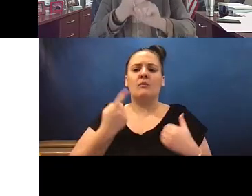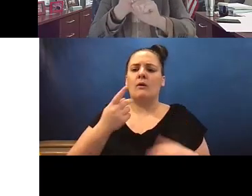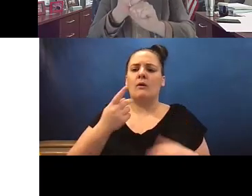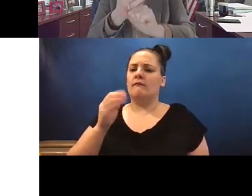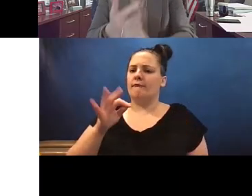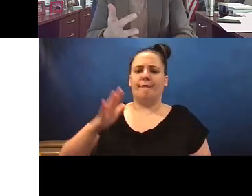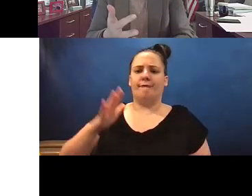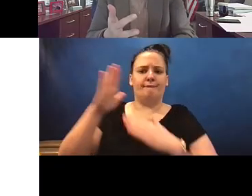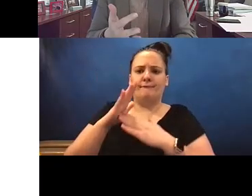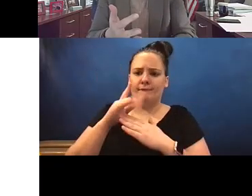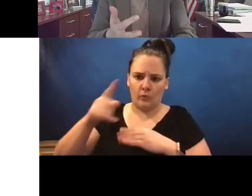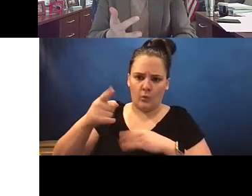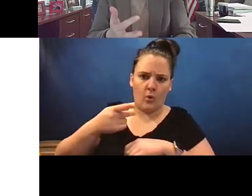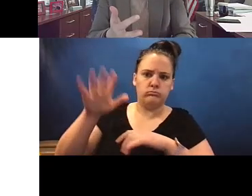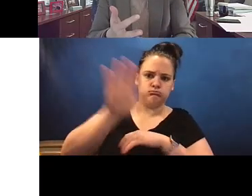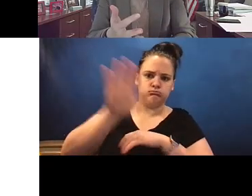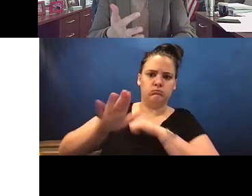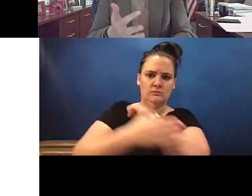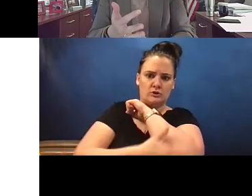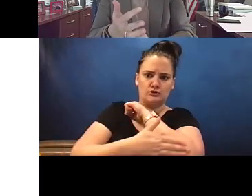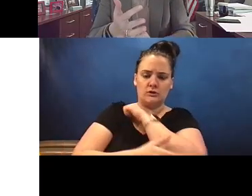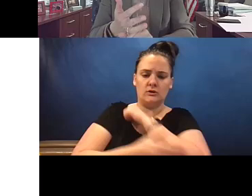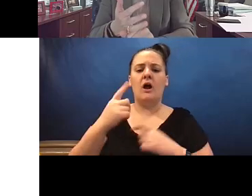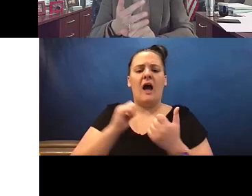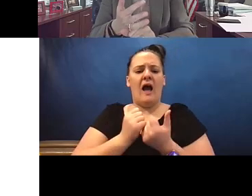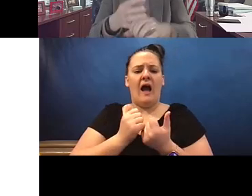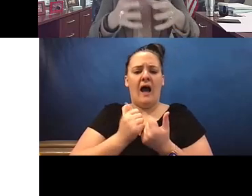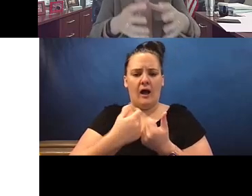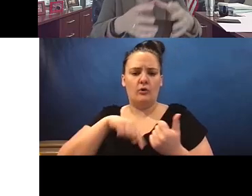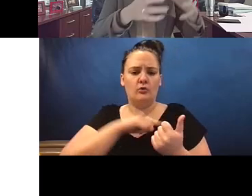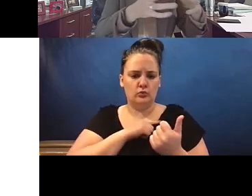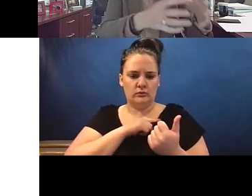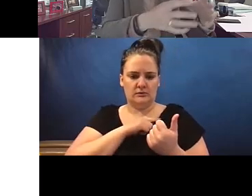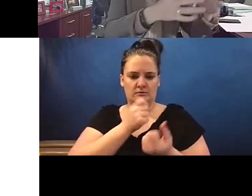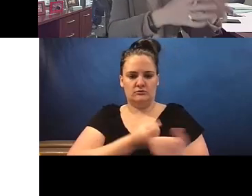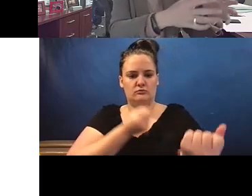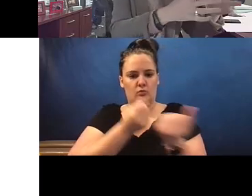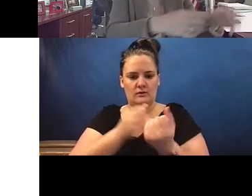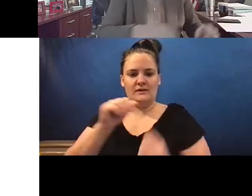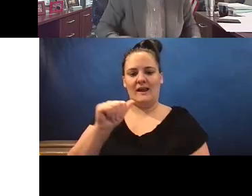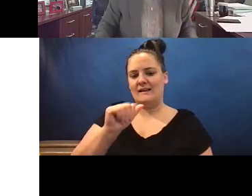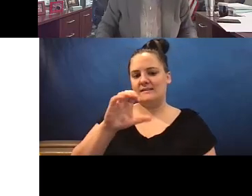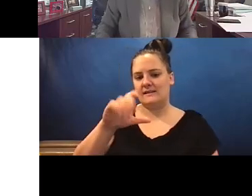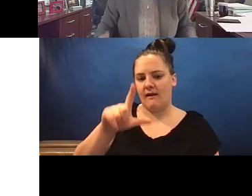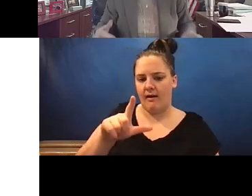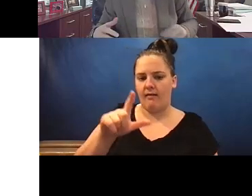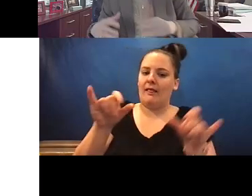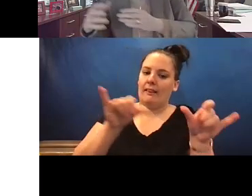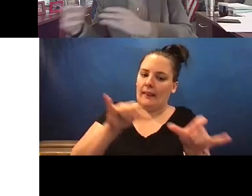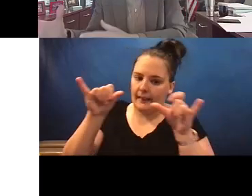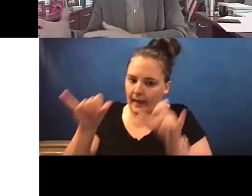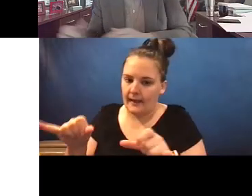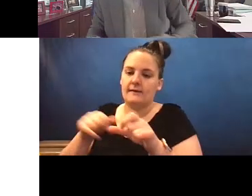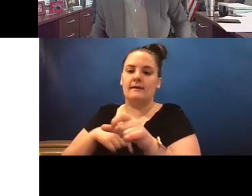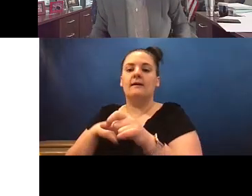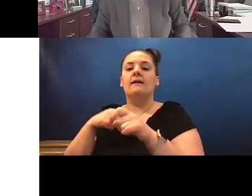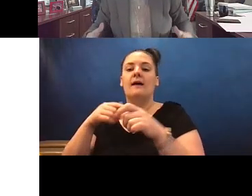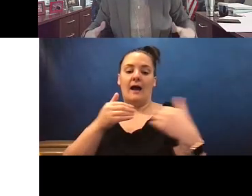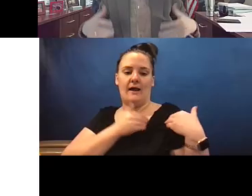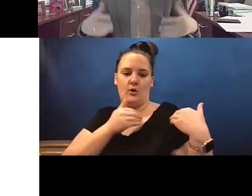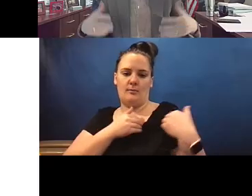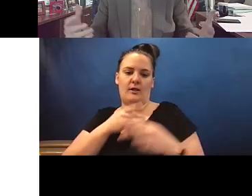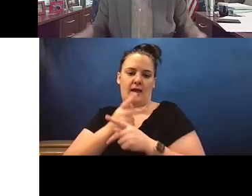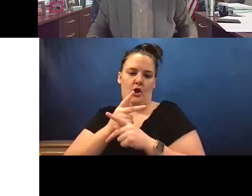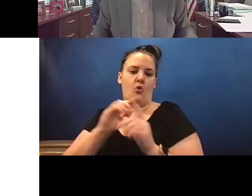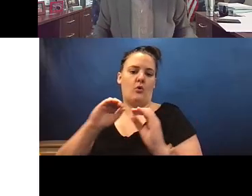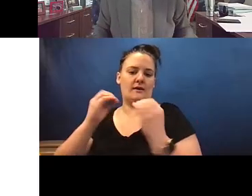hospitals improve their ACO-like accountable care organization, like primary care management structure? We already said we've got those free tools.